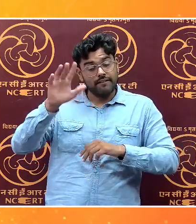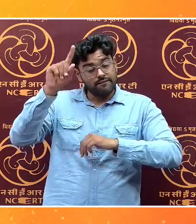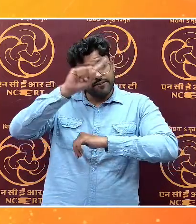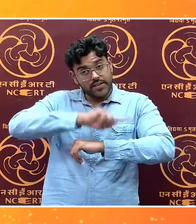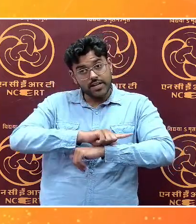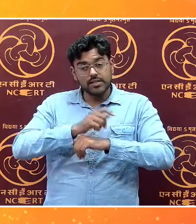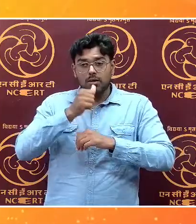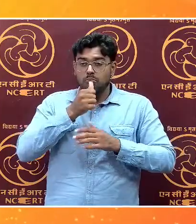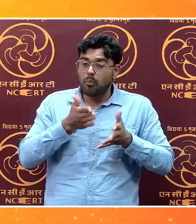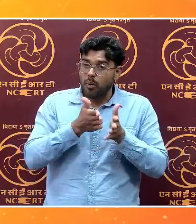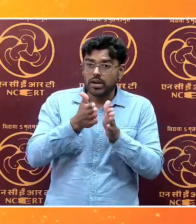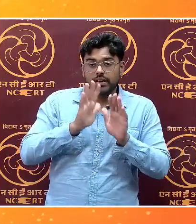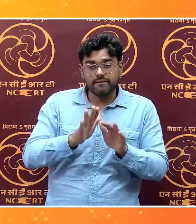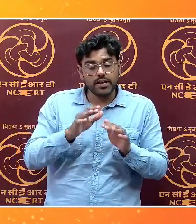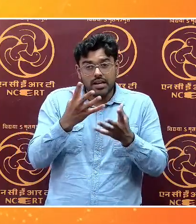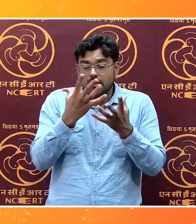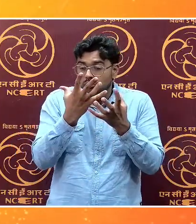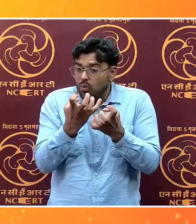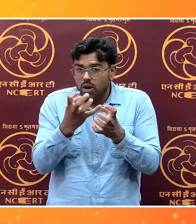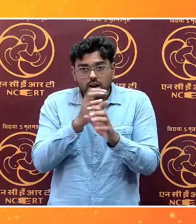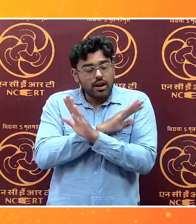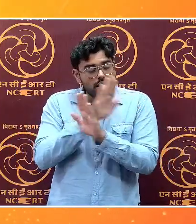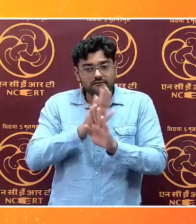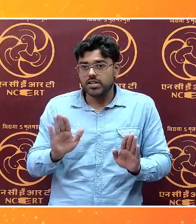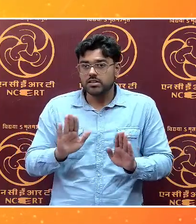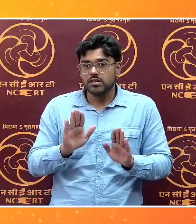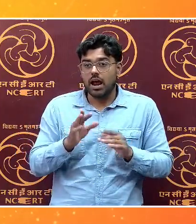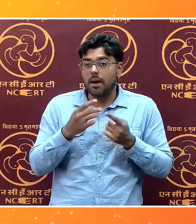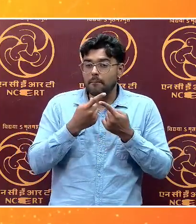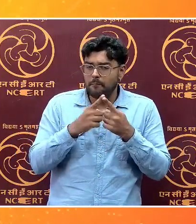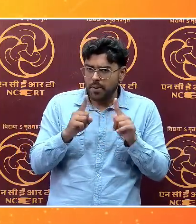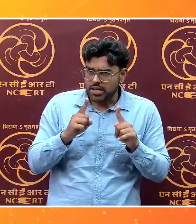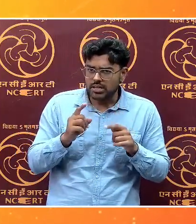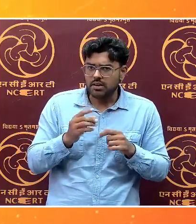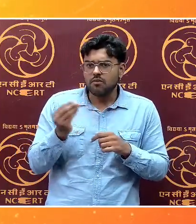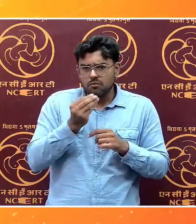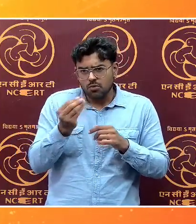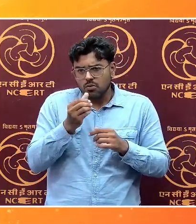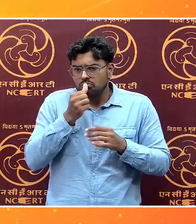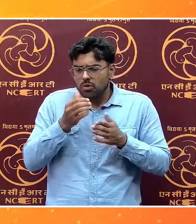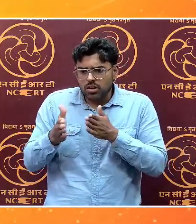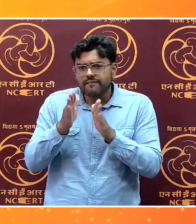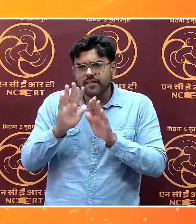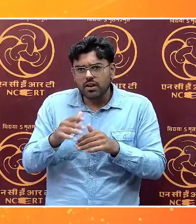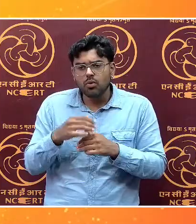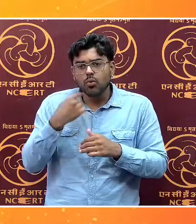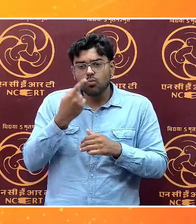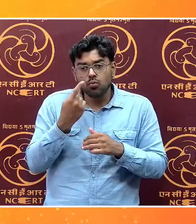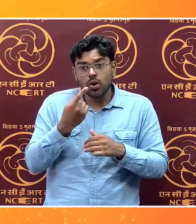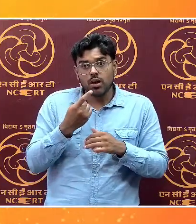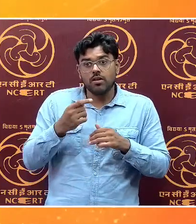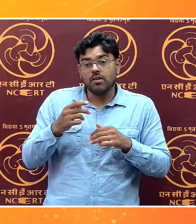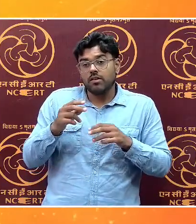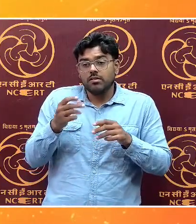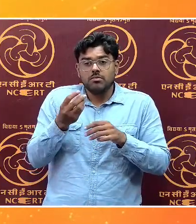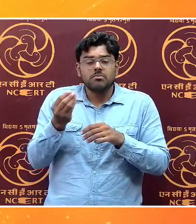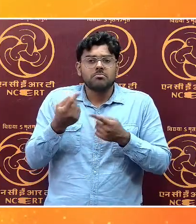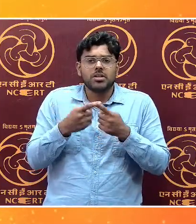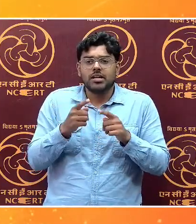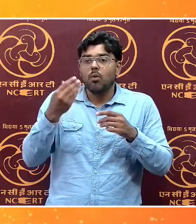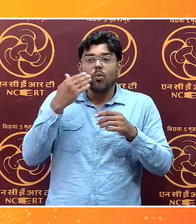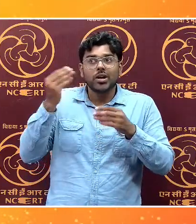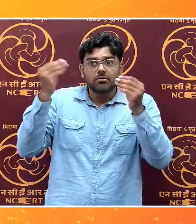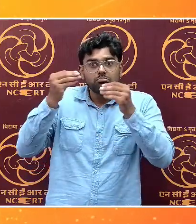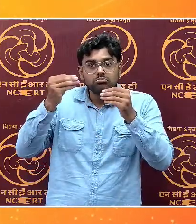are having water, they are never dried up. So, but there are some rivers who have water only during the